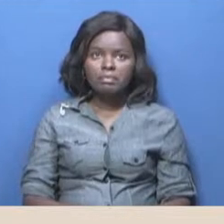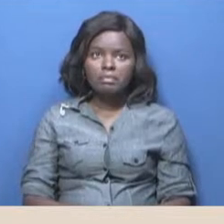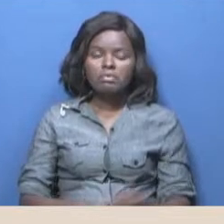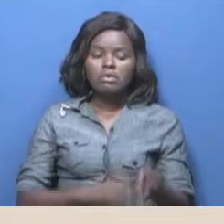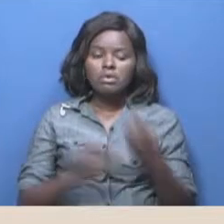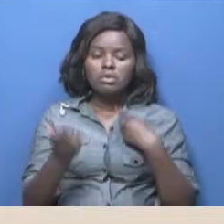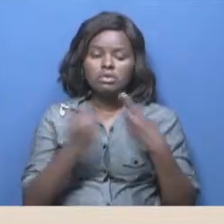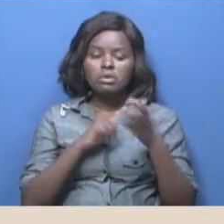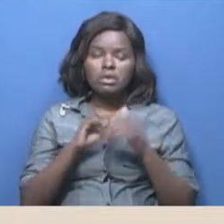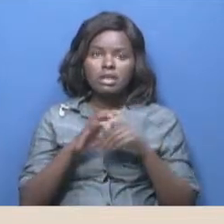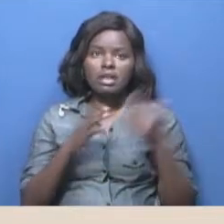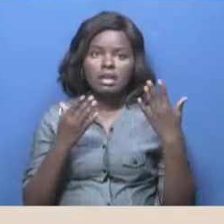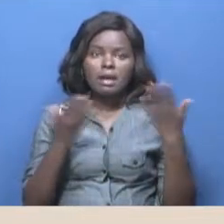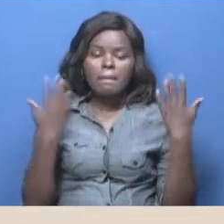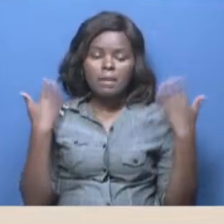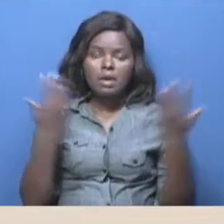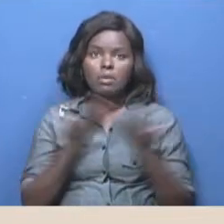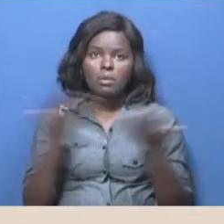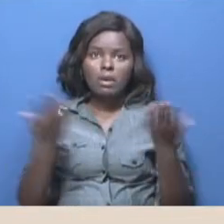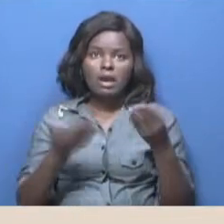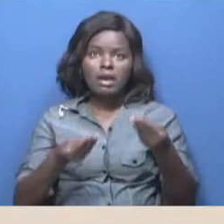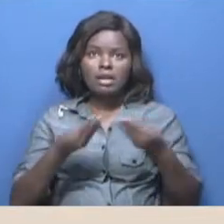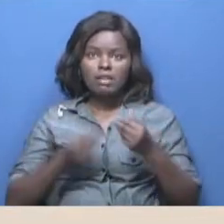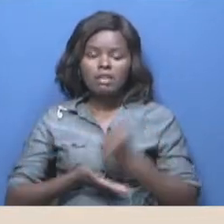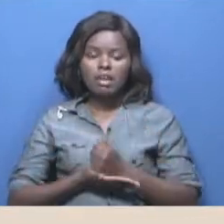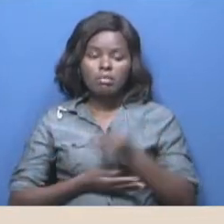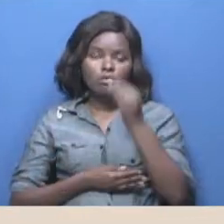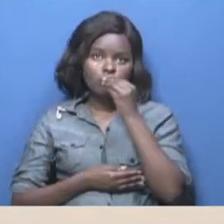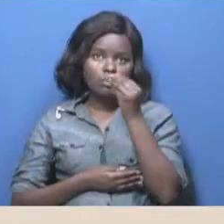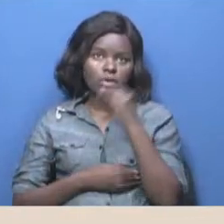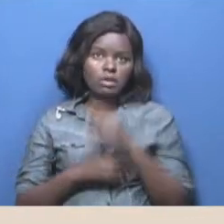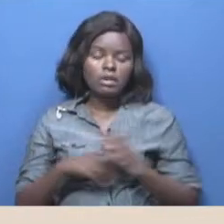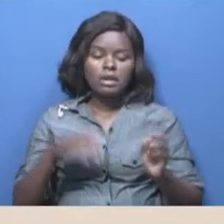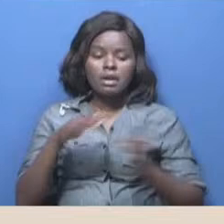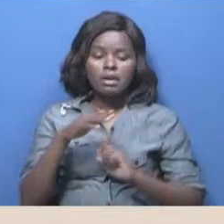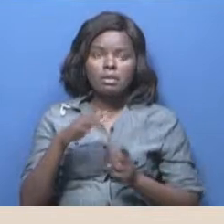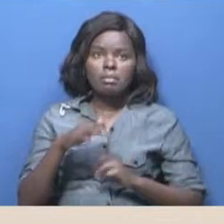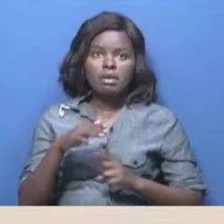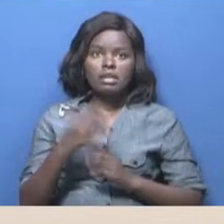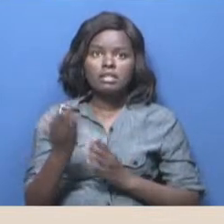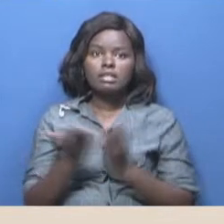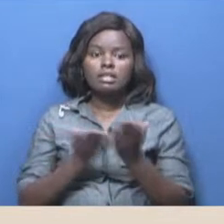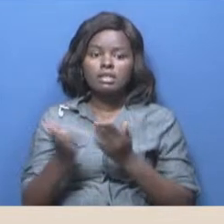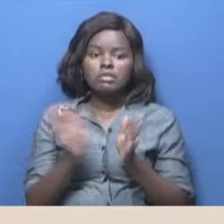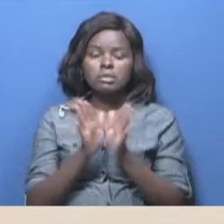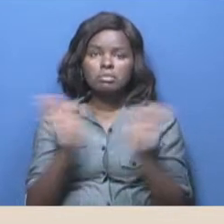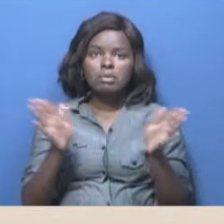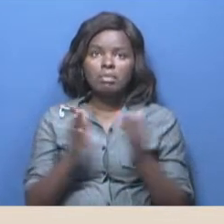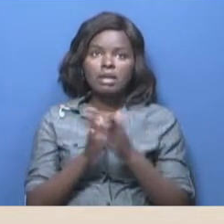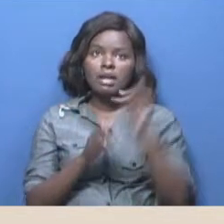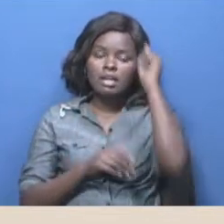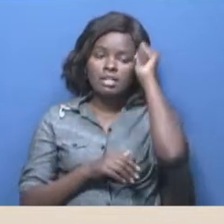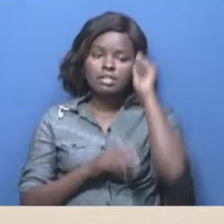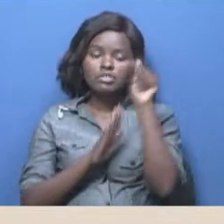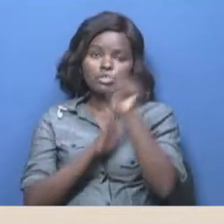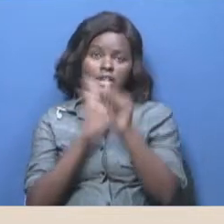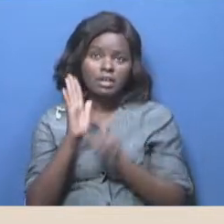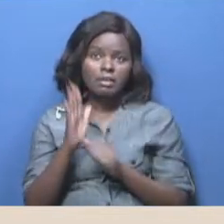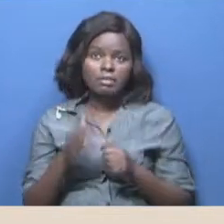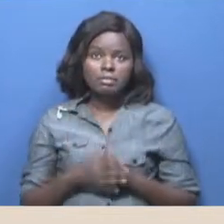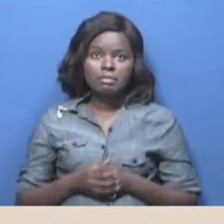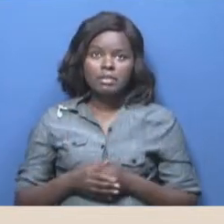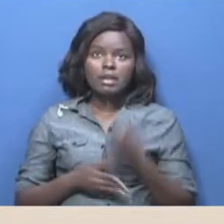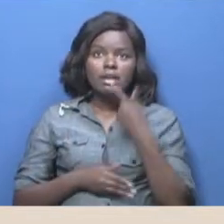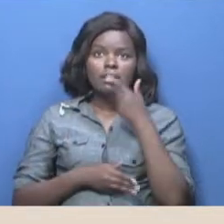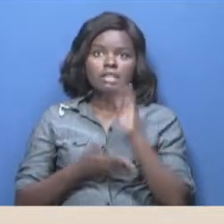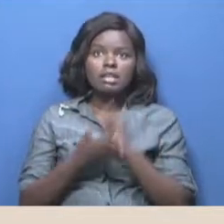Akiaria mwena wa Meru kũrĩa aratwarĩte ũteithio wa irio, minister wa utungata wa muingi na Jeda Margaret Kobia